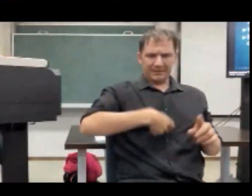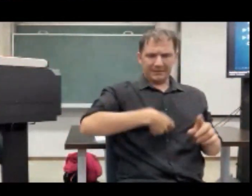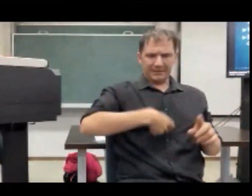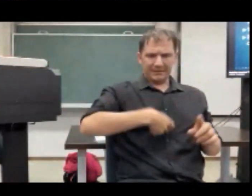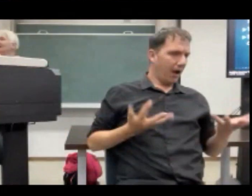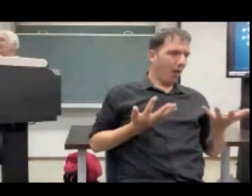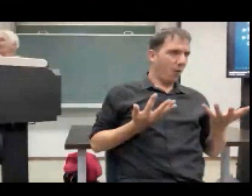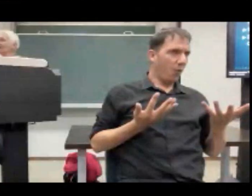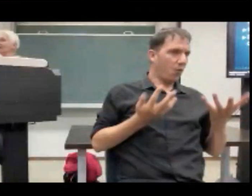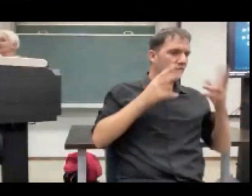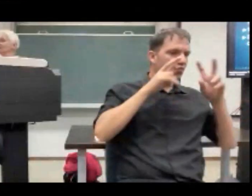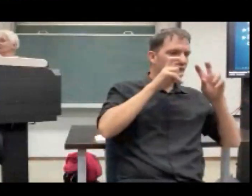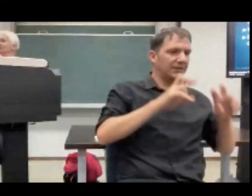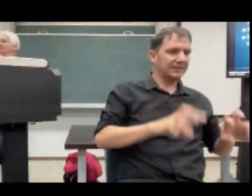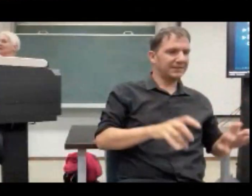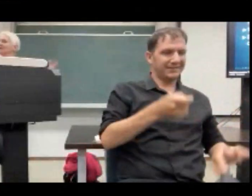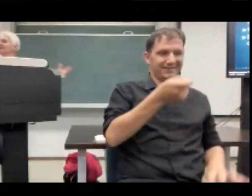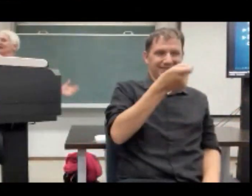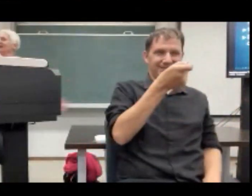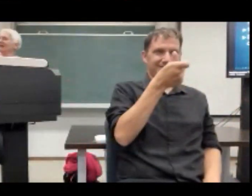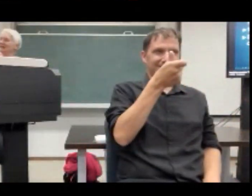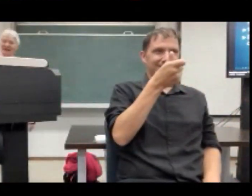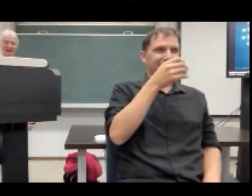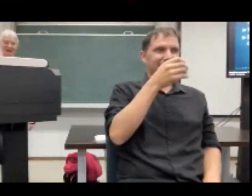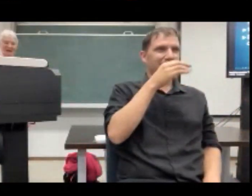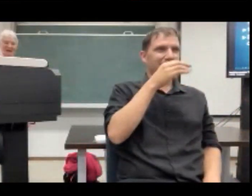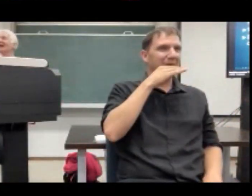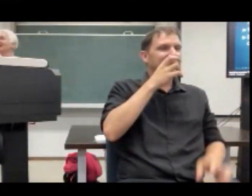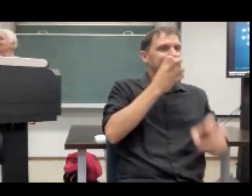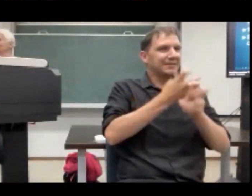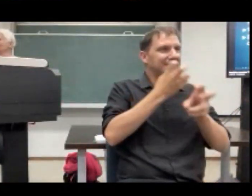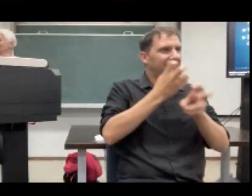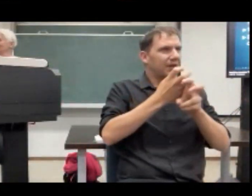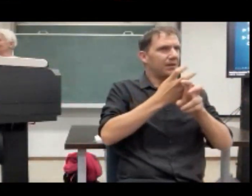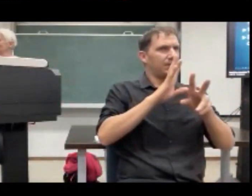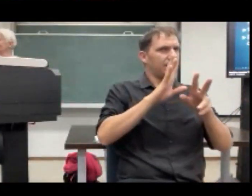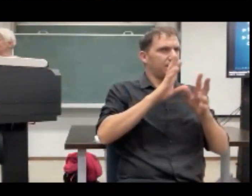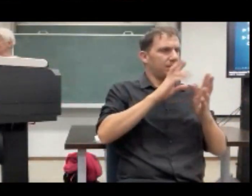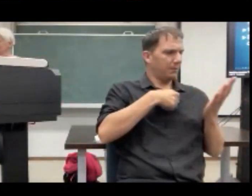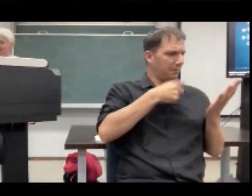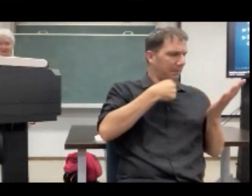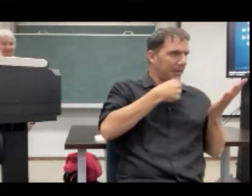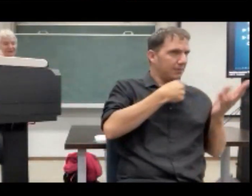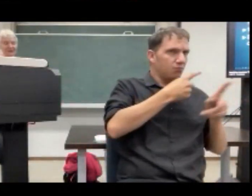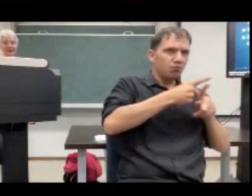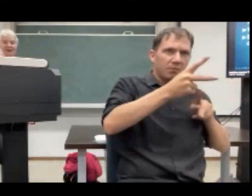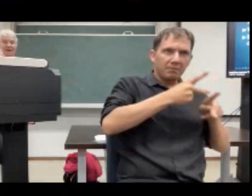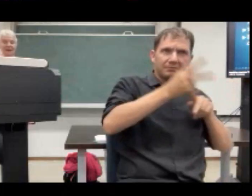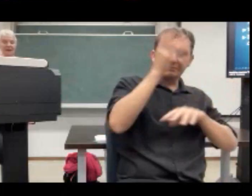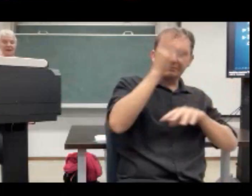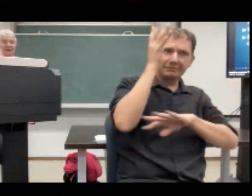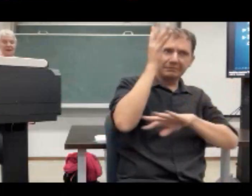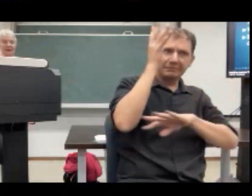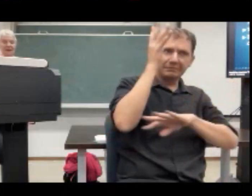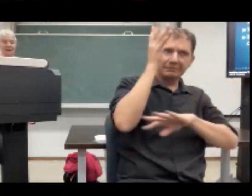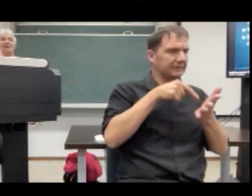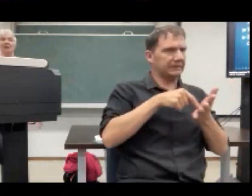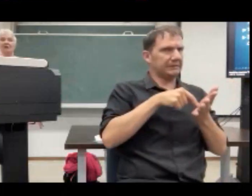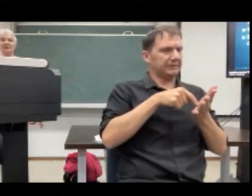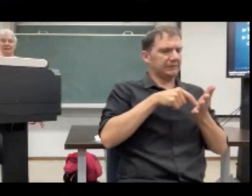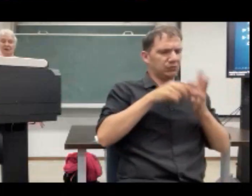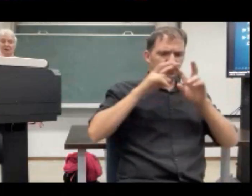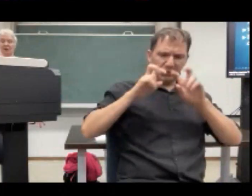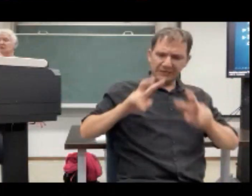to actually go through all the papers that are out there and to write this chapter.